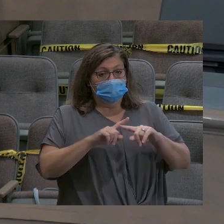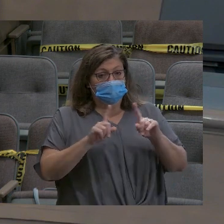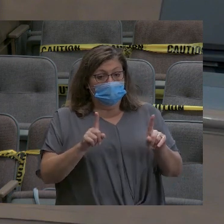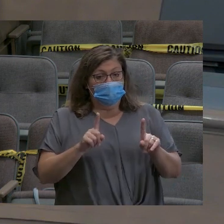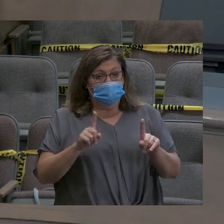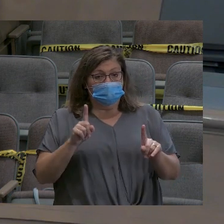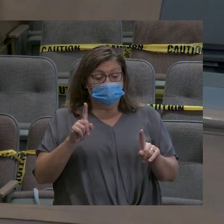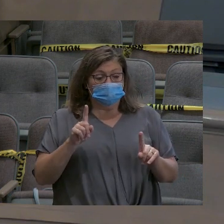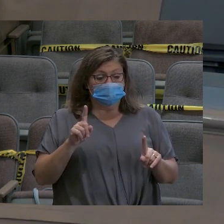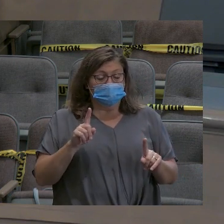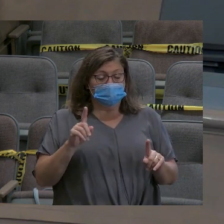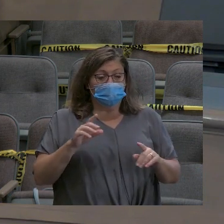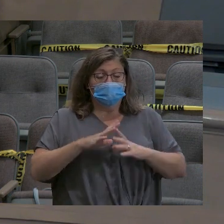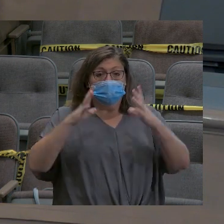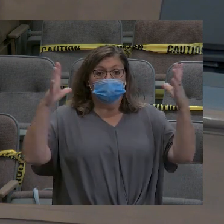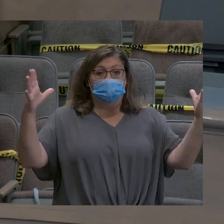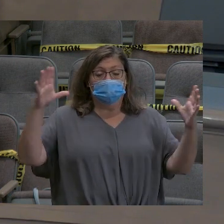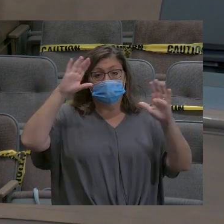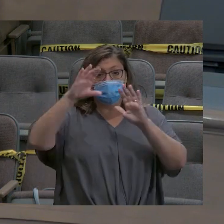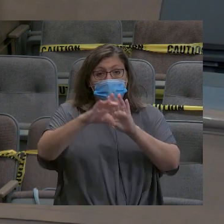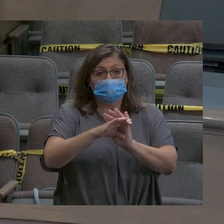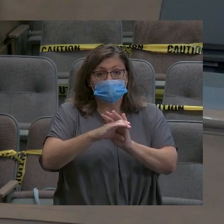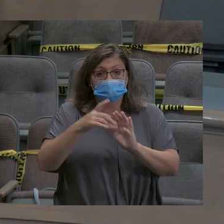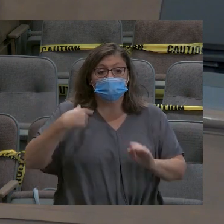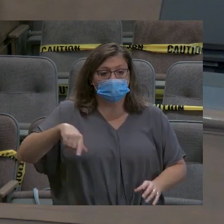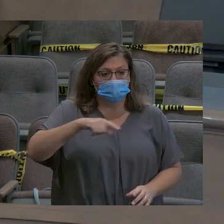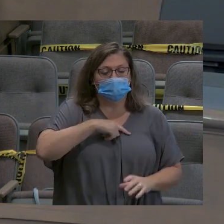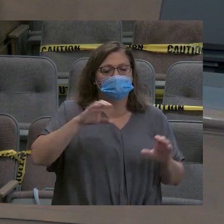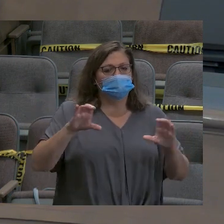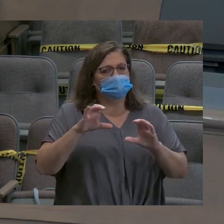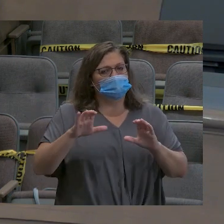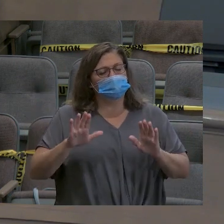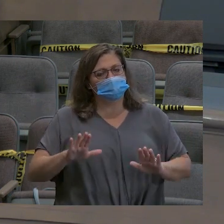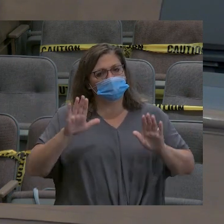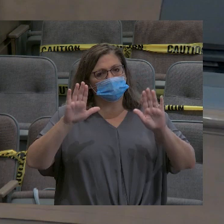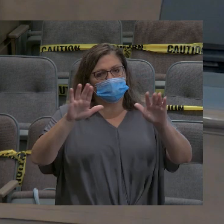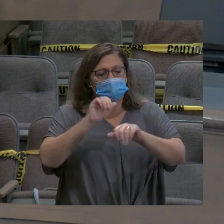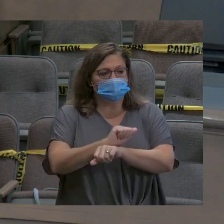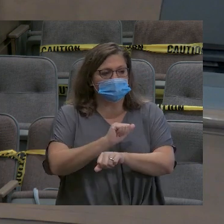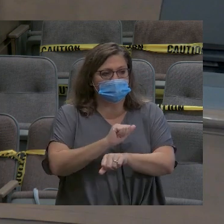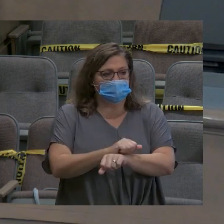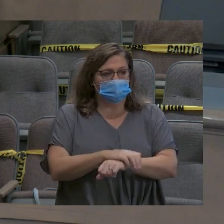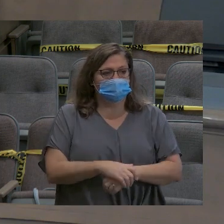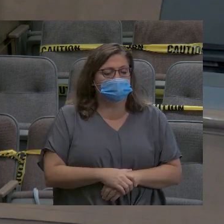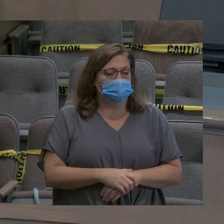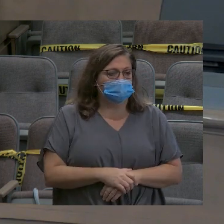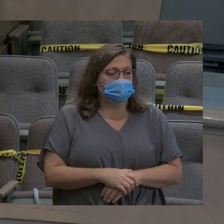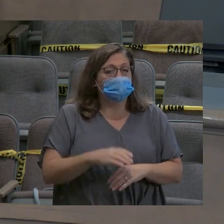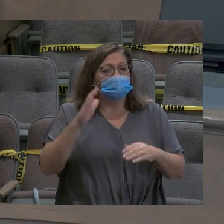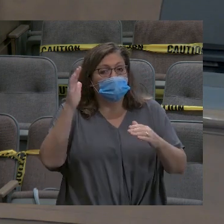we've done a great job. And as we continue to move forward, and I think at the next press conference,